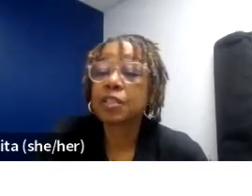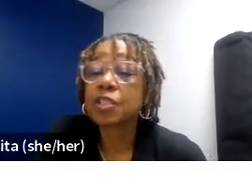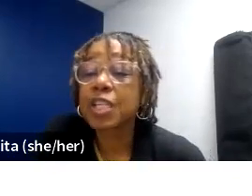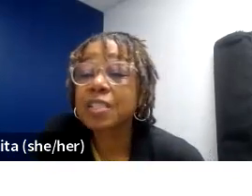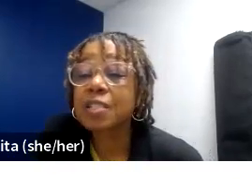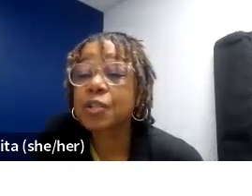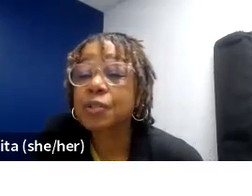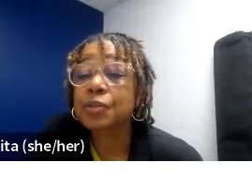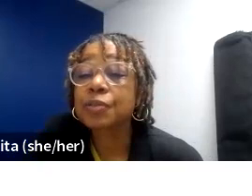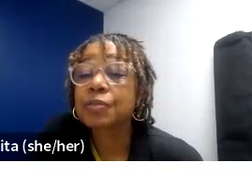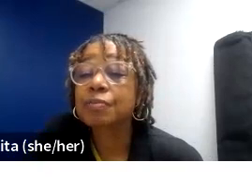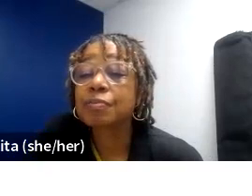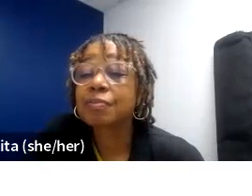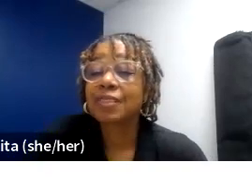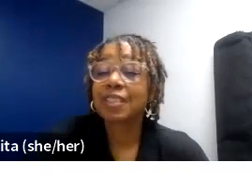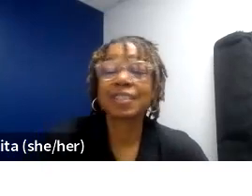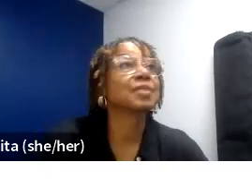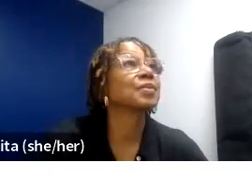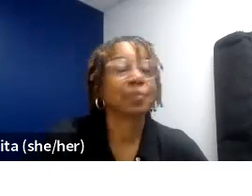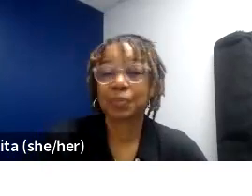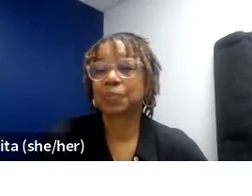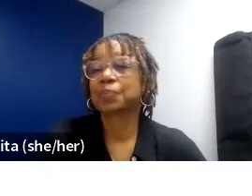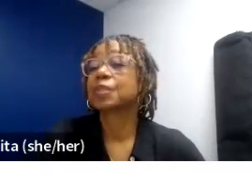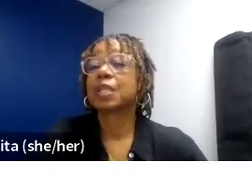Hey, Chesler. Yeah.